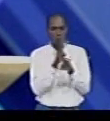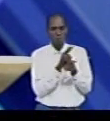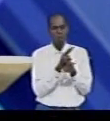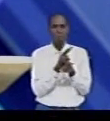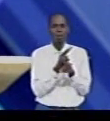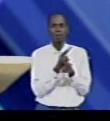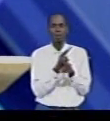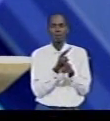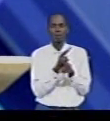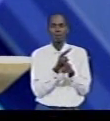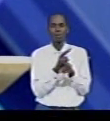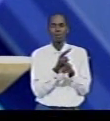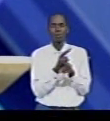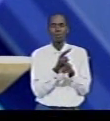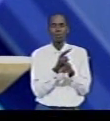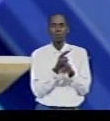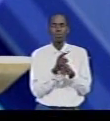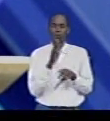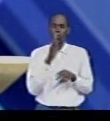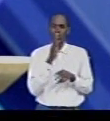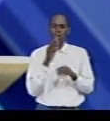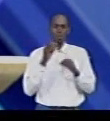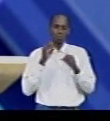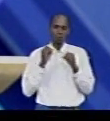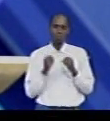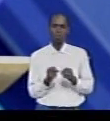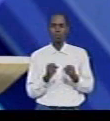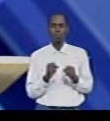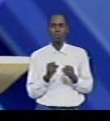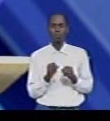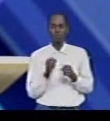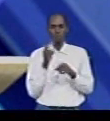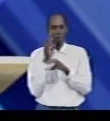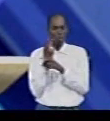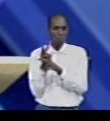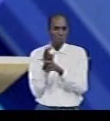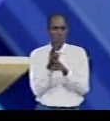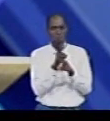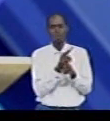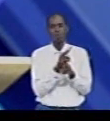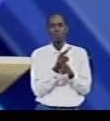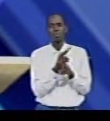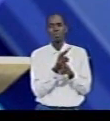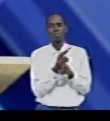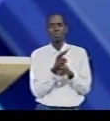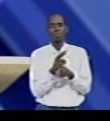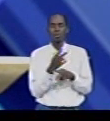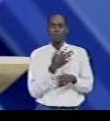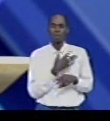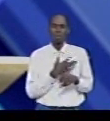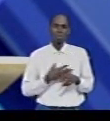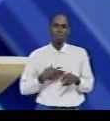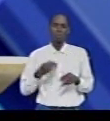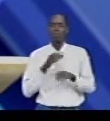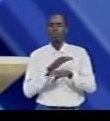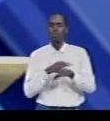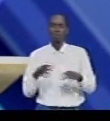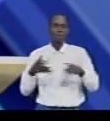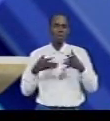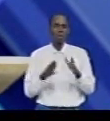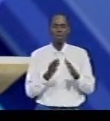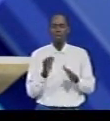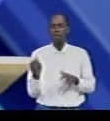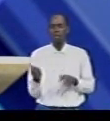Watch ye, quit you like men, be strong. Watch it, hold on, and not allow